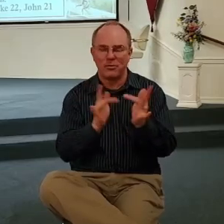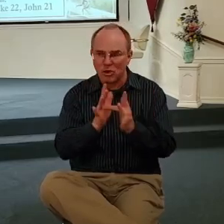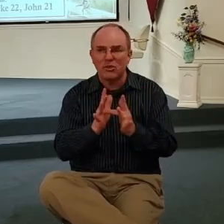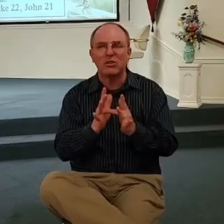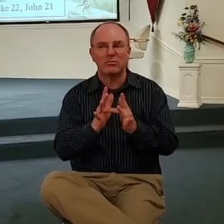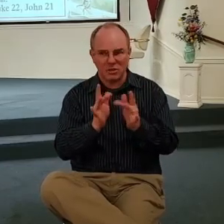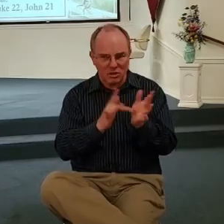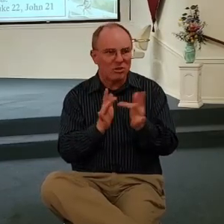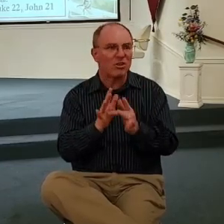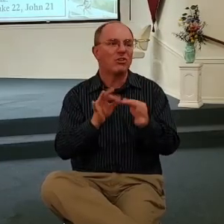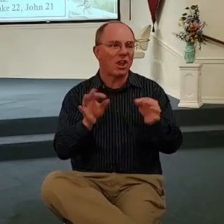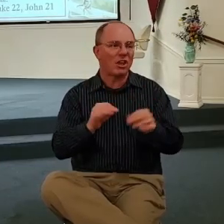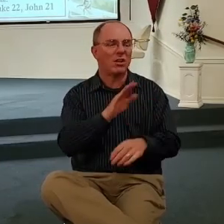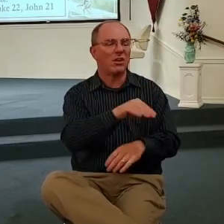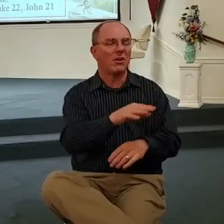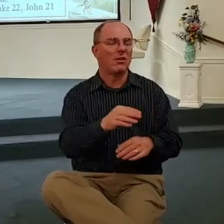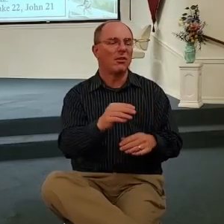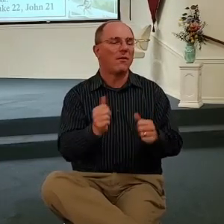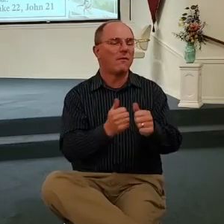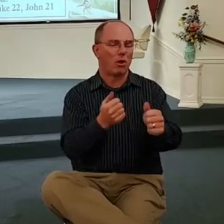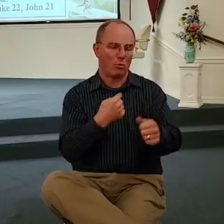with a few disciples.